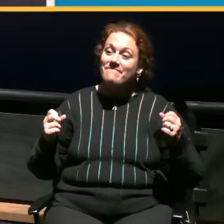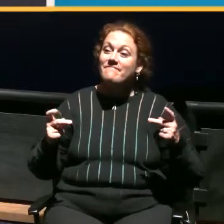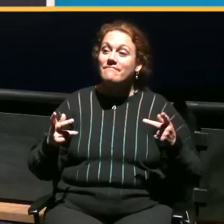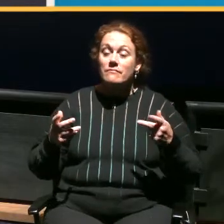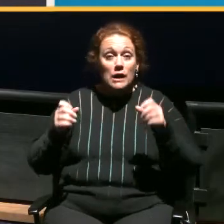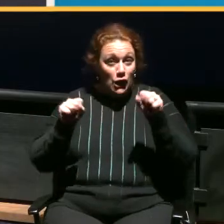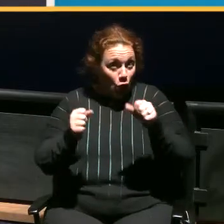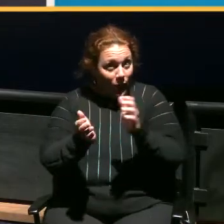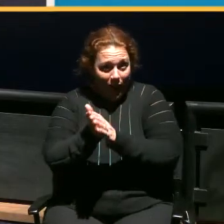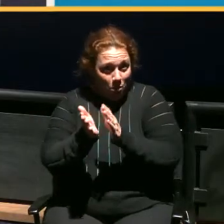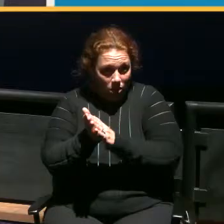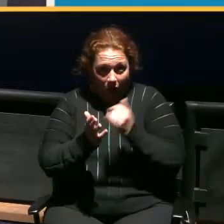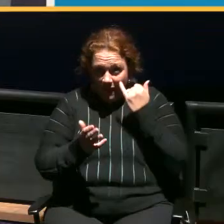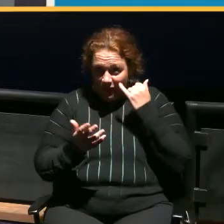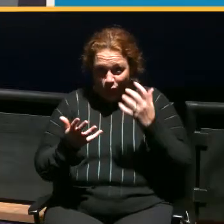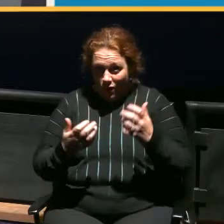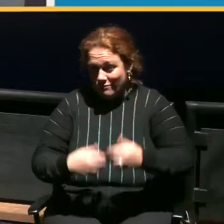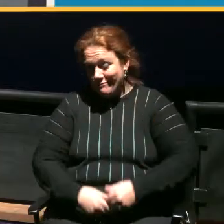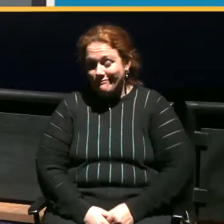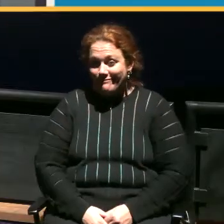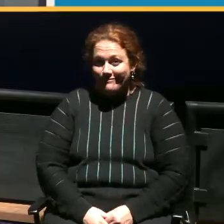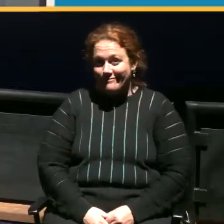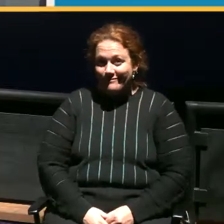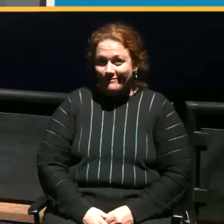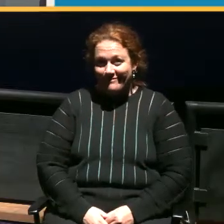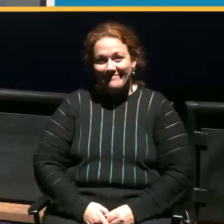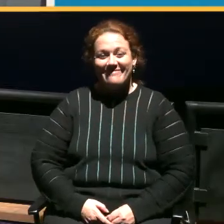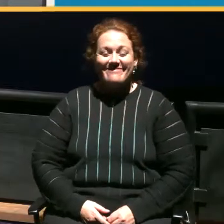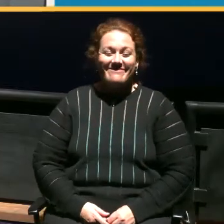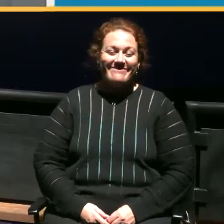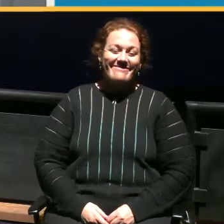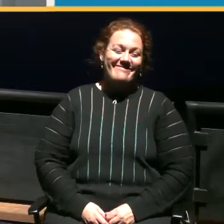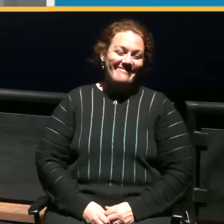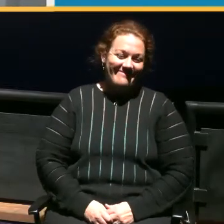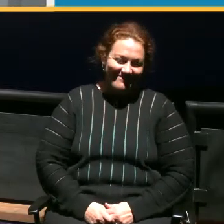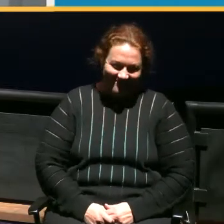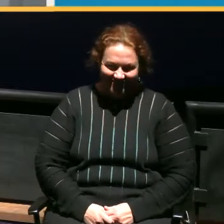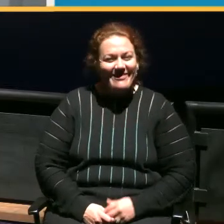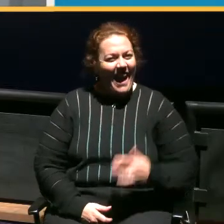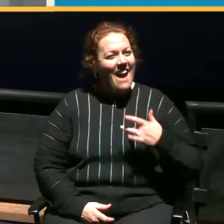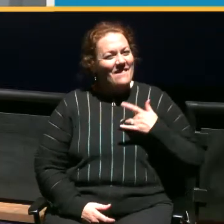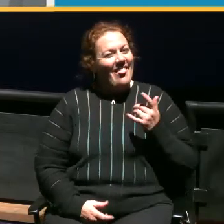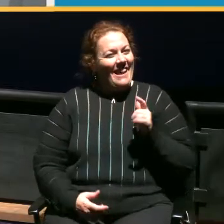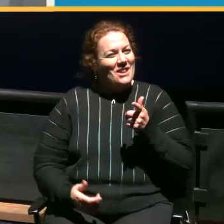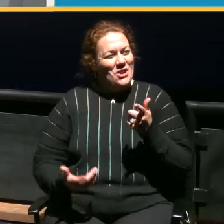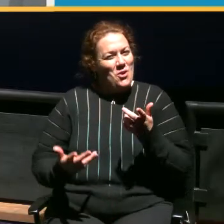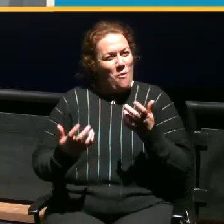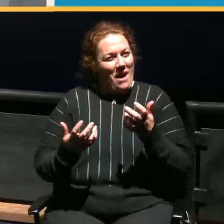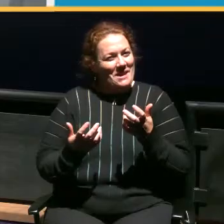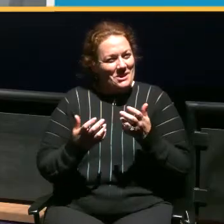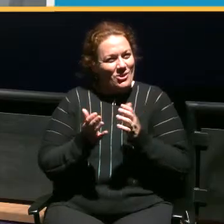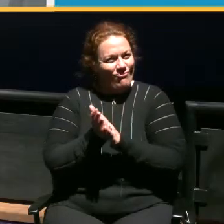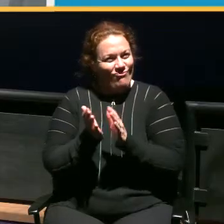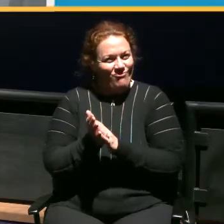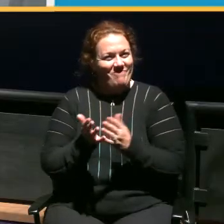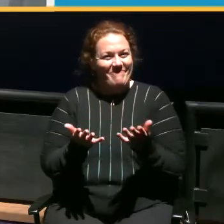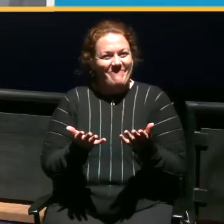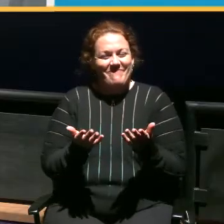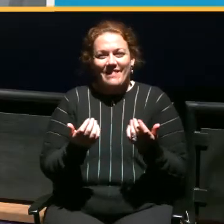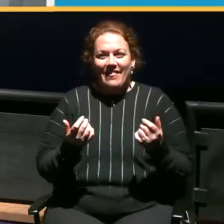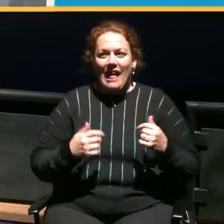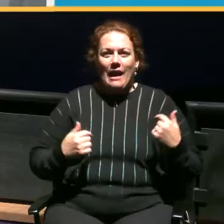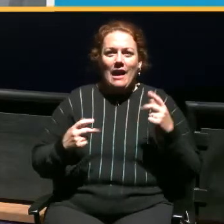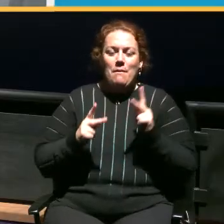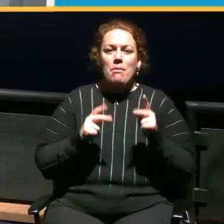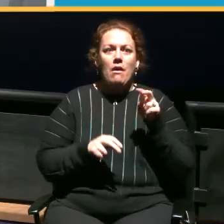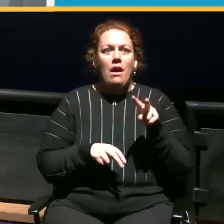You can applaud if you like. I felt like you wanted to. I don't know if you really do it. It's like, what do we do now?